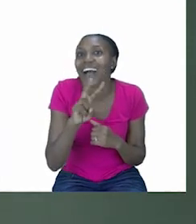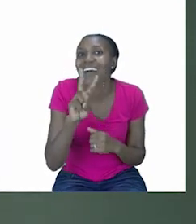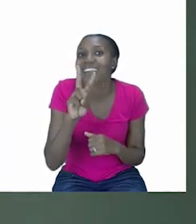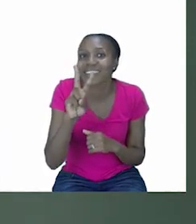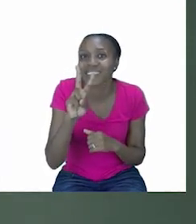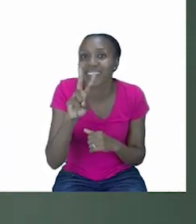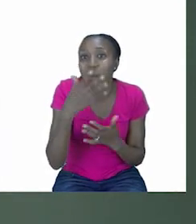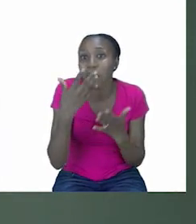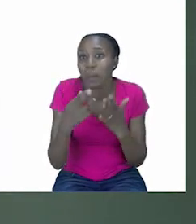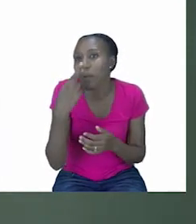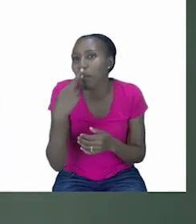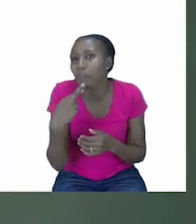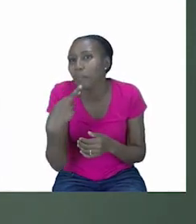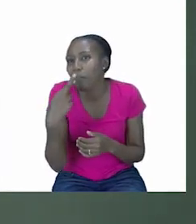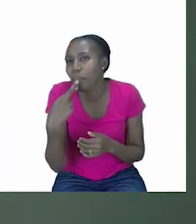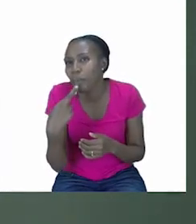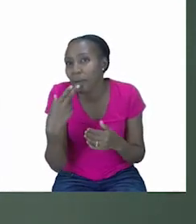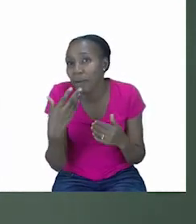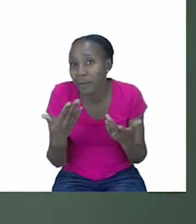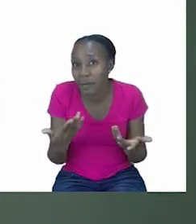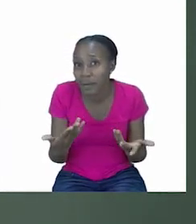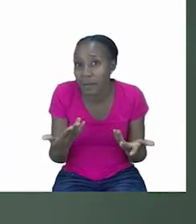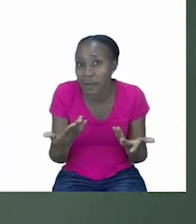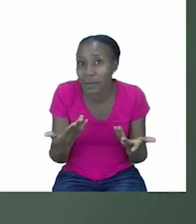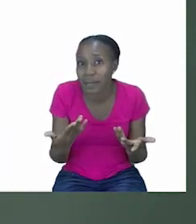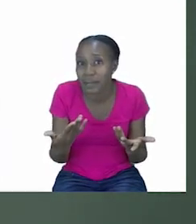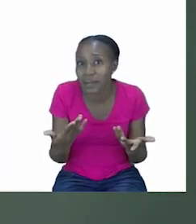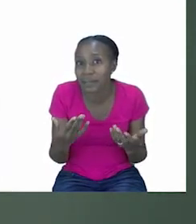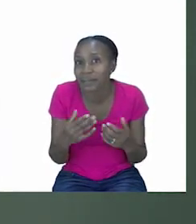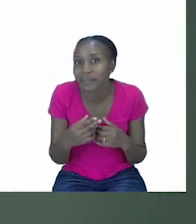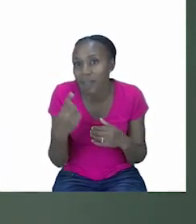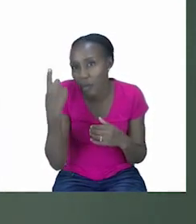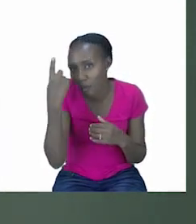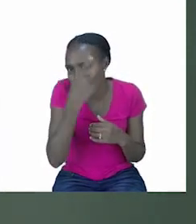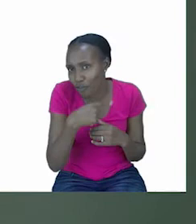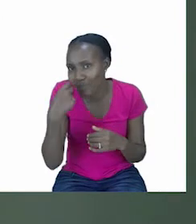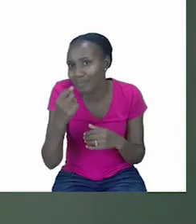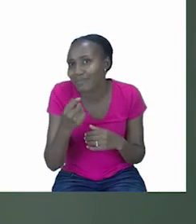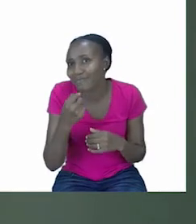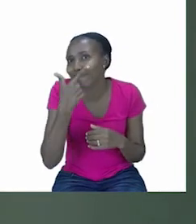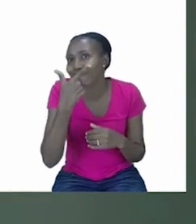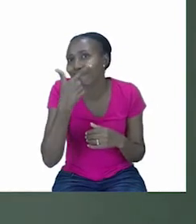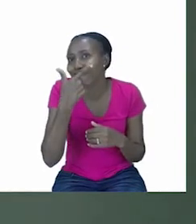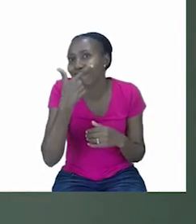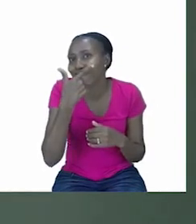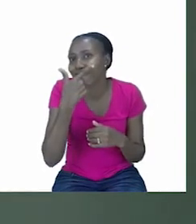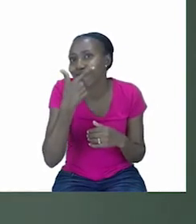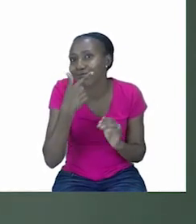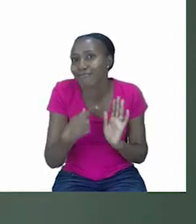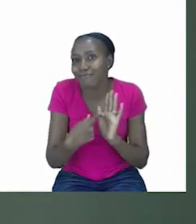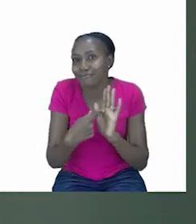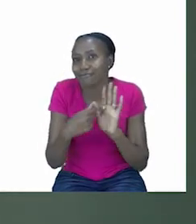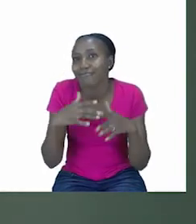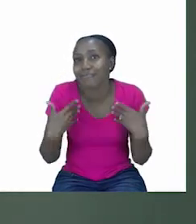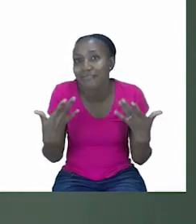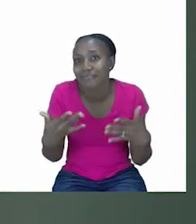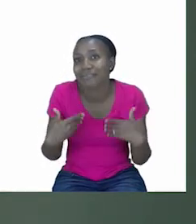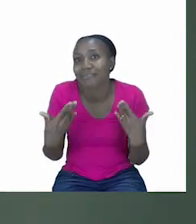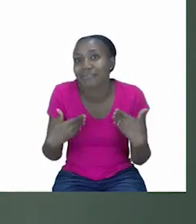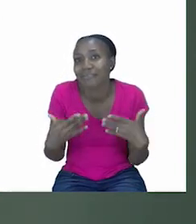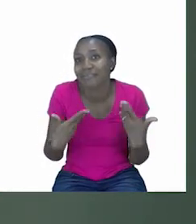red, and going to put 2 smiley faces to show that I'm happy to be